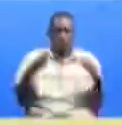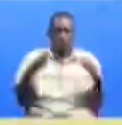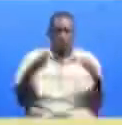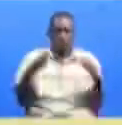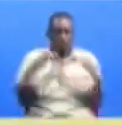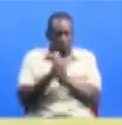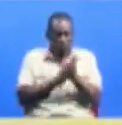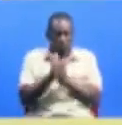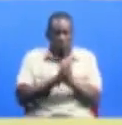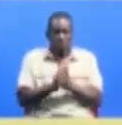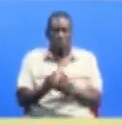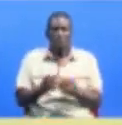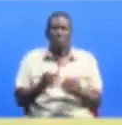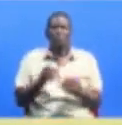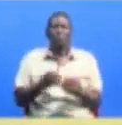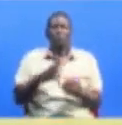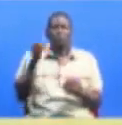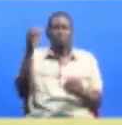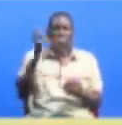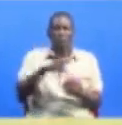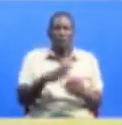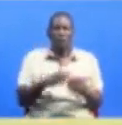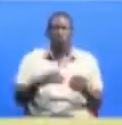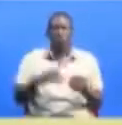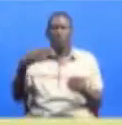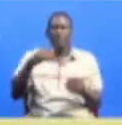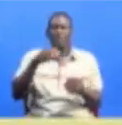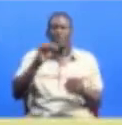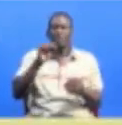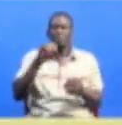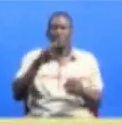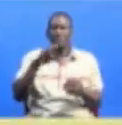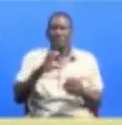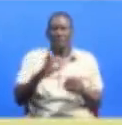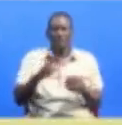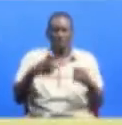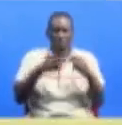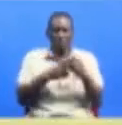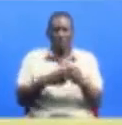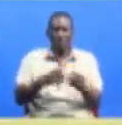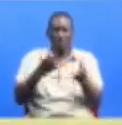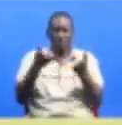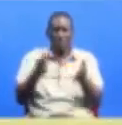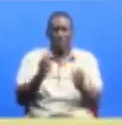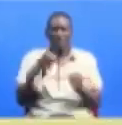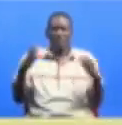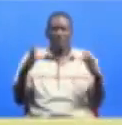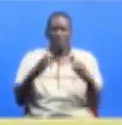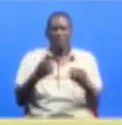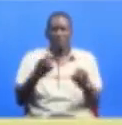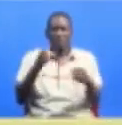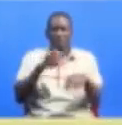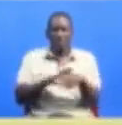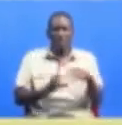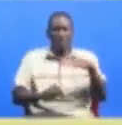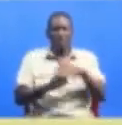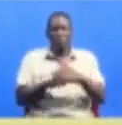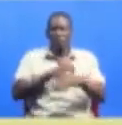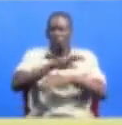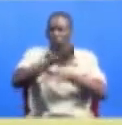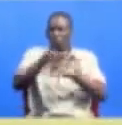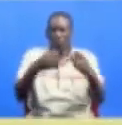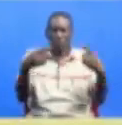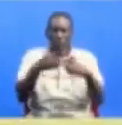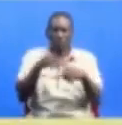the desire, the willingness and the ambition to get back to the HSBC 7 Series is definitely there. If the team gets the required support